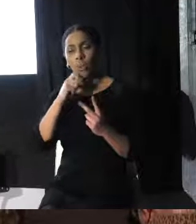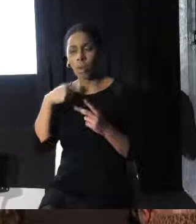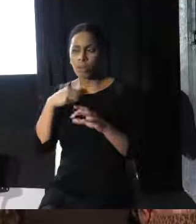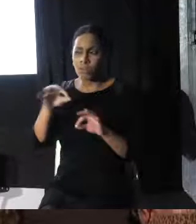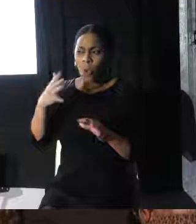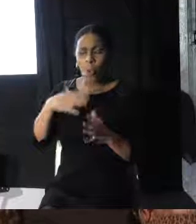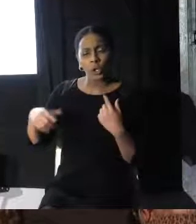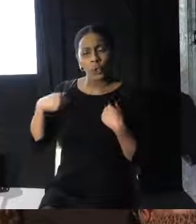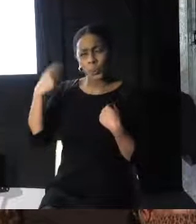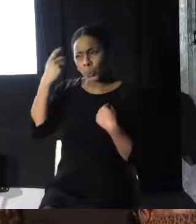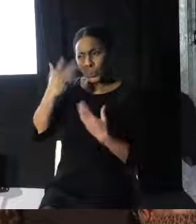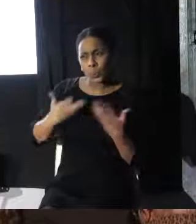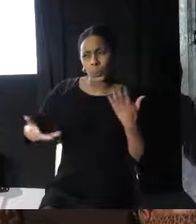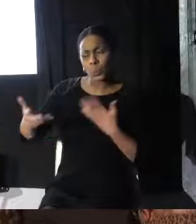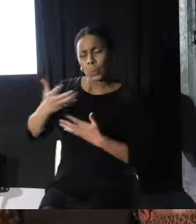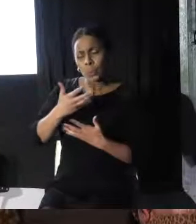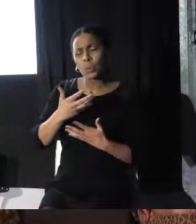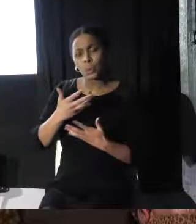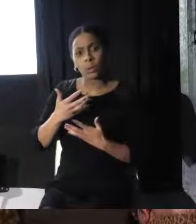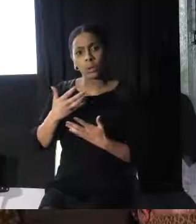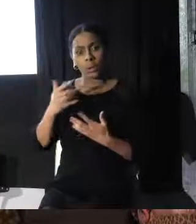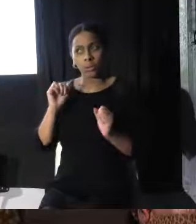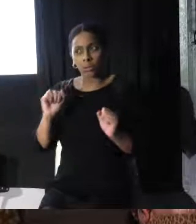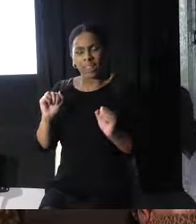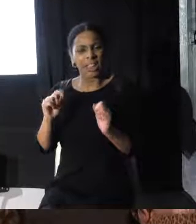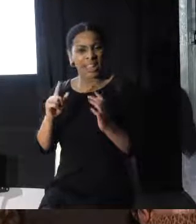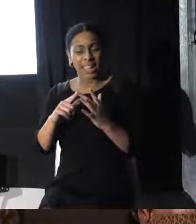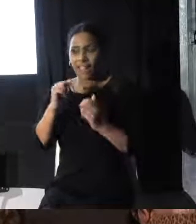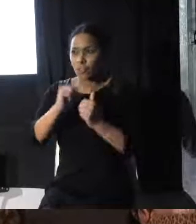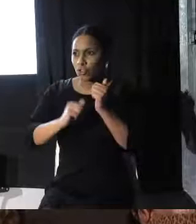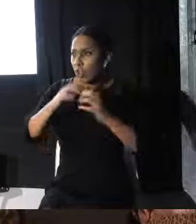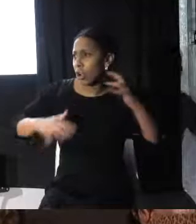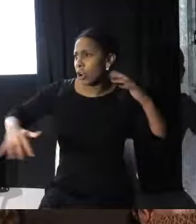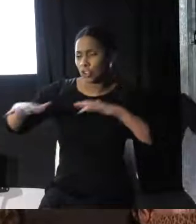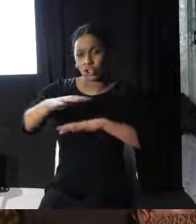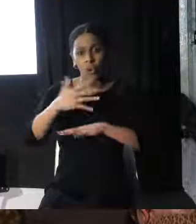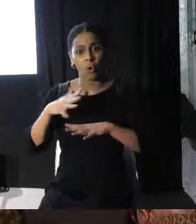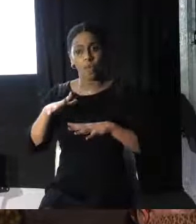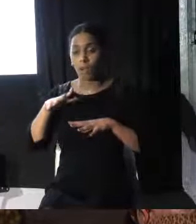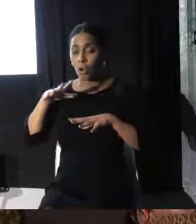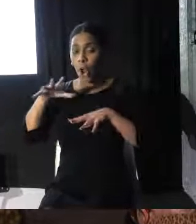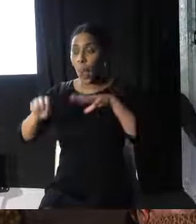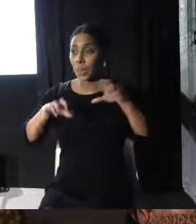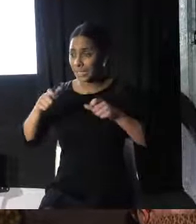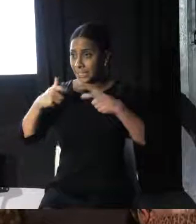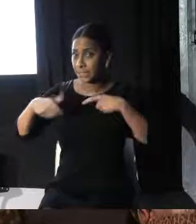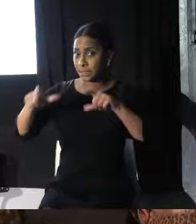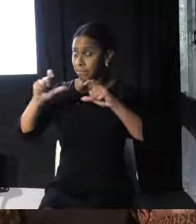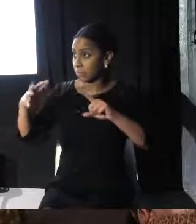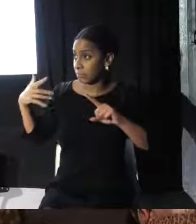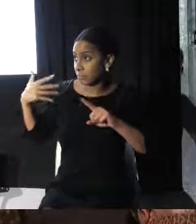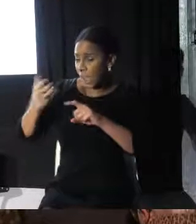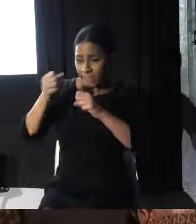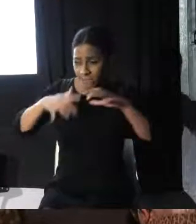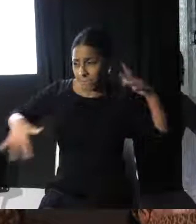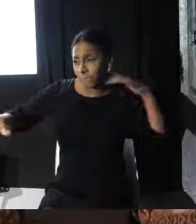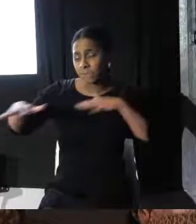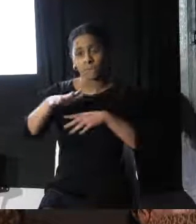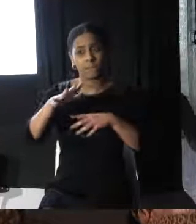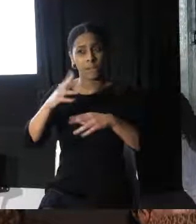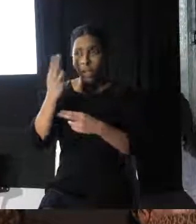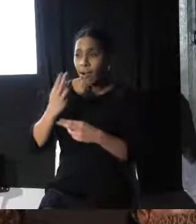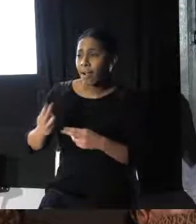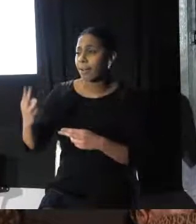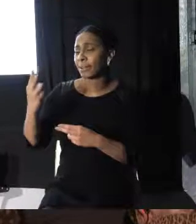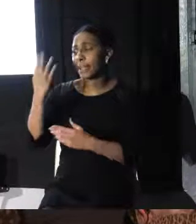means to dismantle the infrastructure of enduring colonialism that's in the arts, in the heritage, in the education